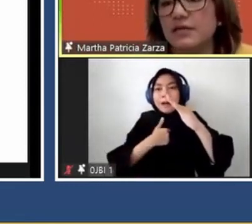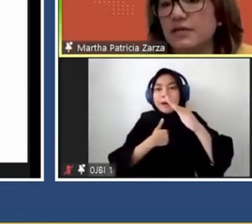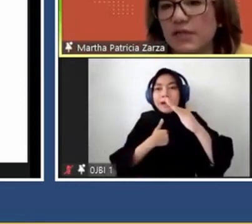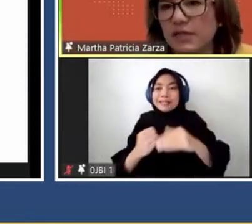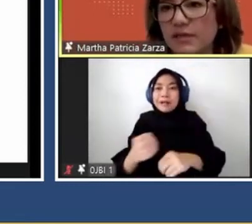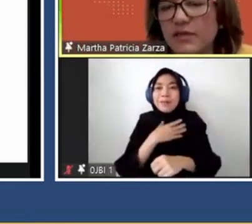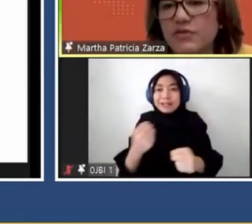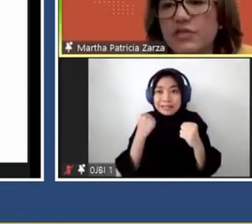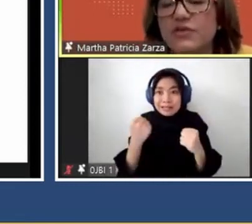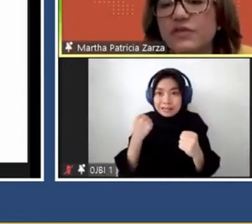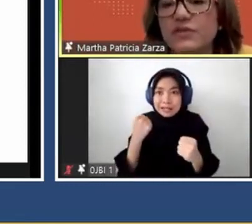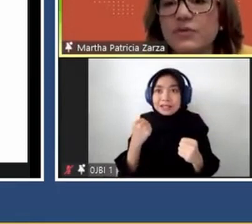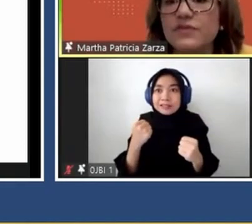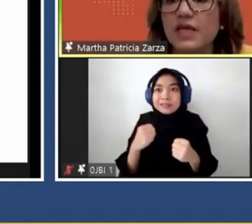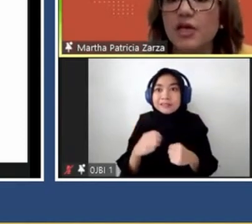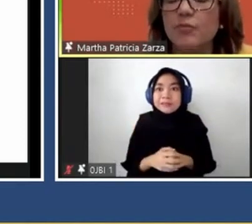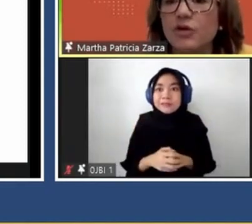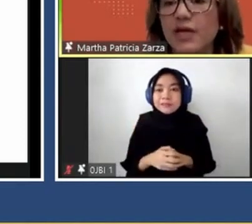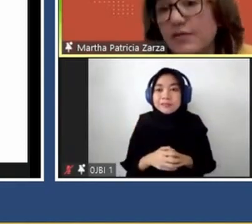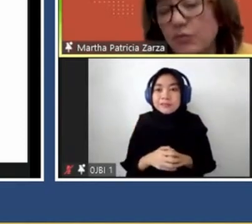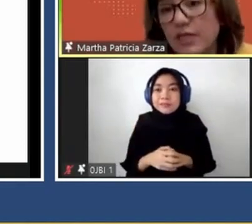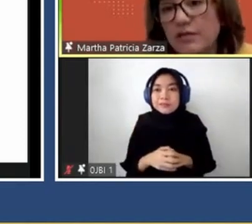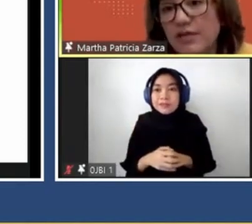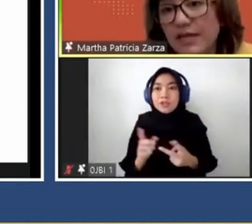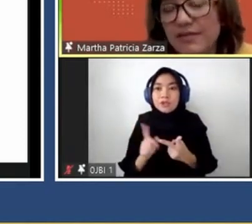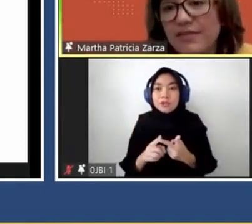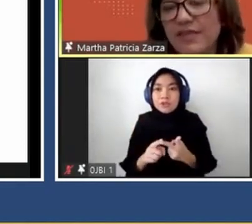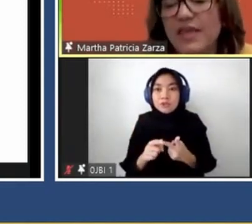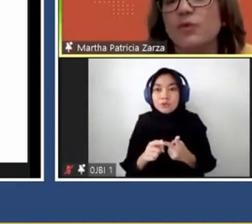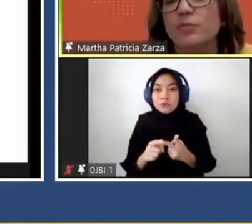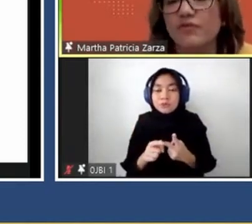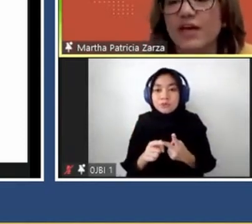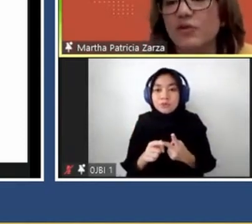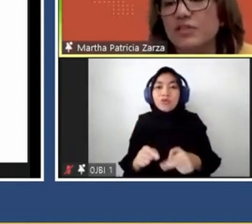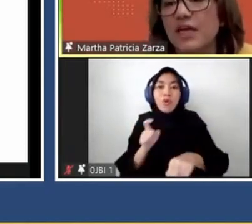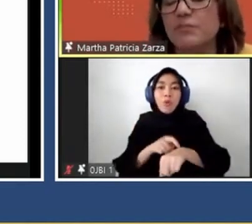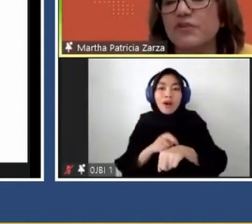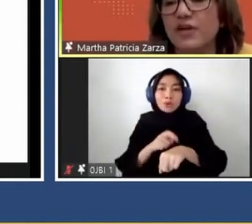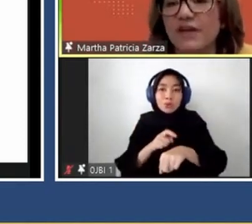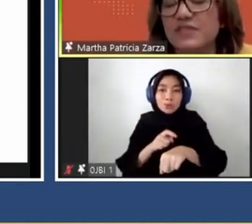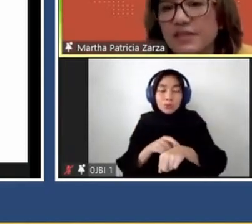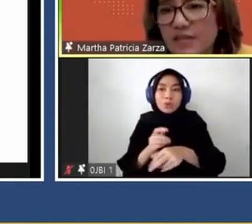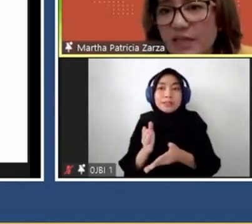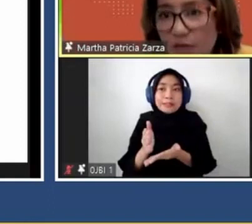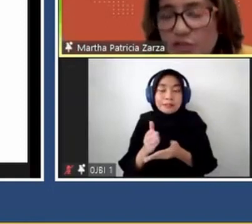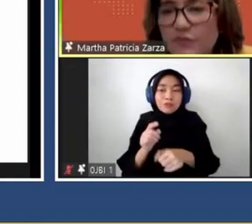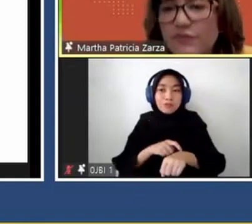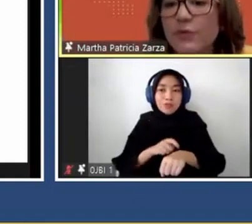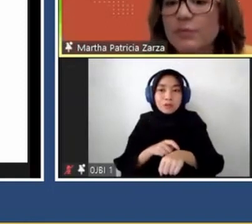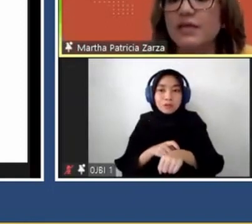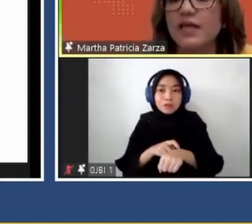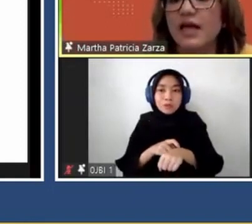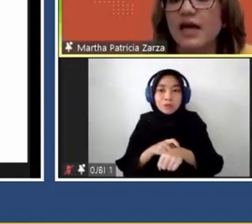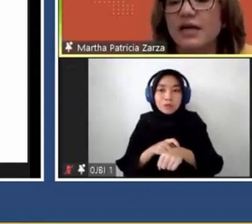carry the usage of the stoves. More that thing will provide more time for crafts and education